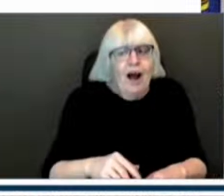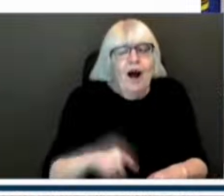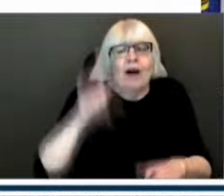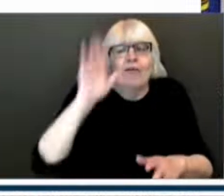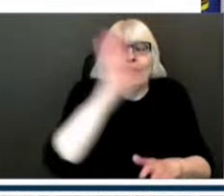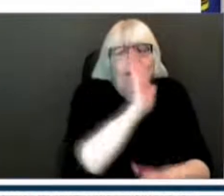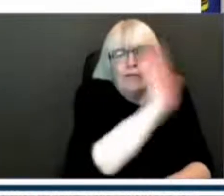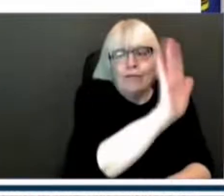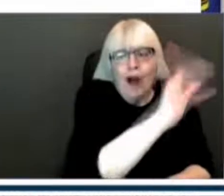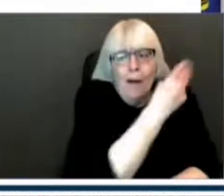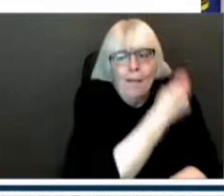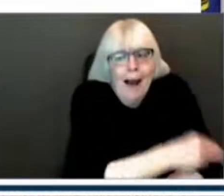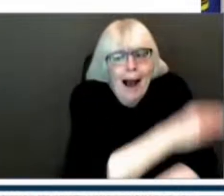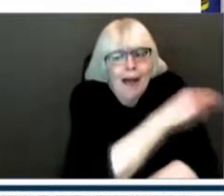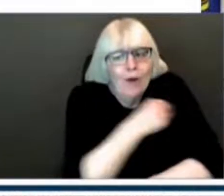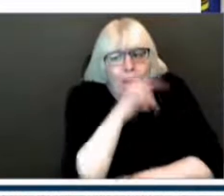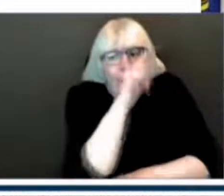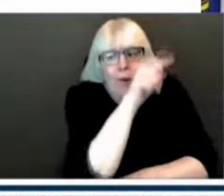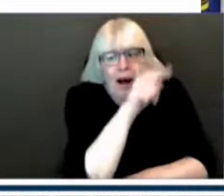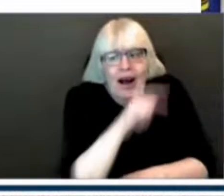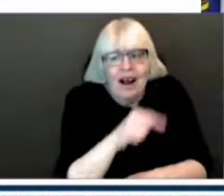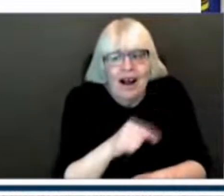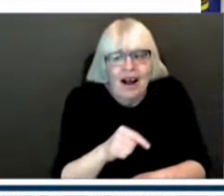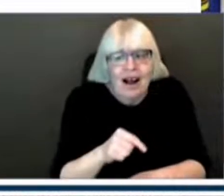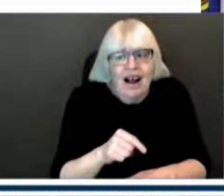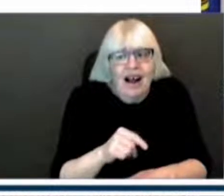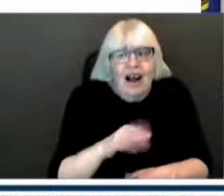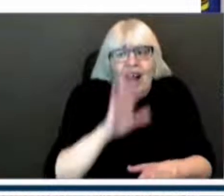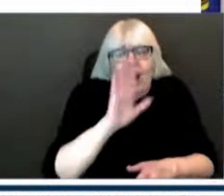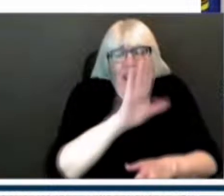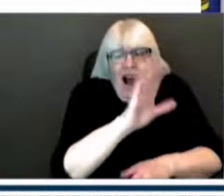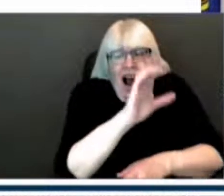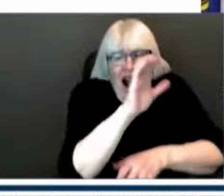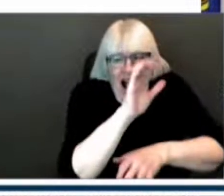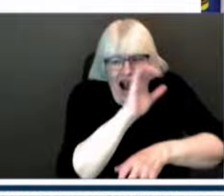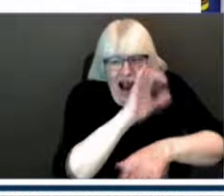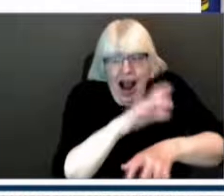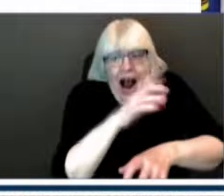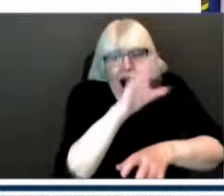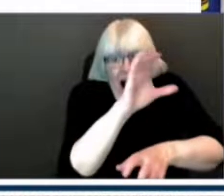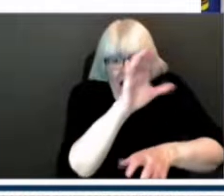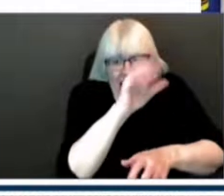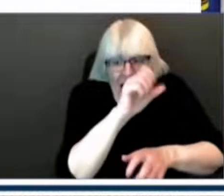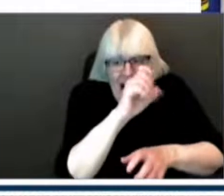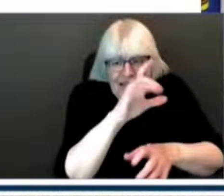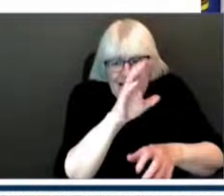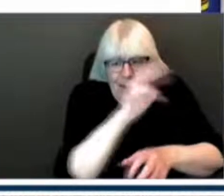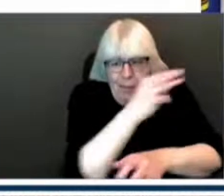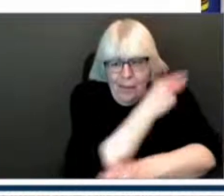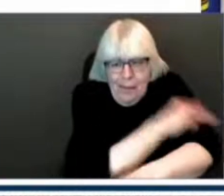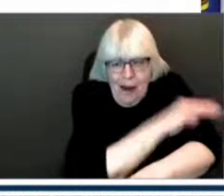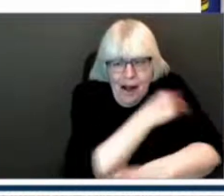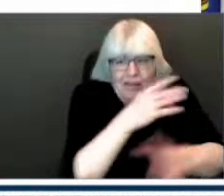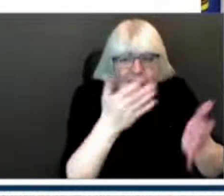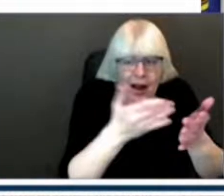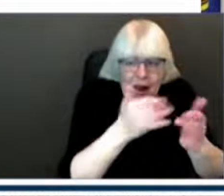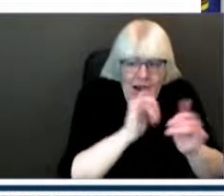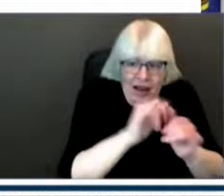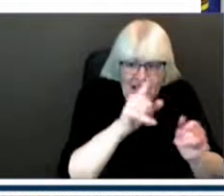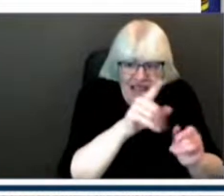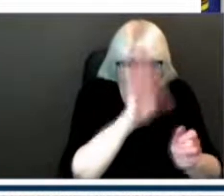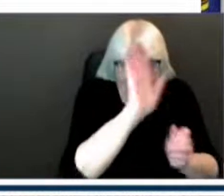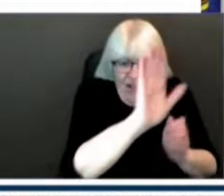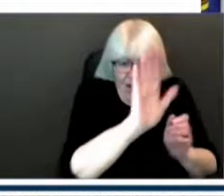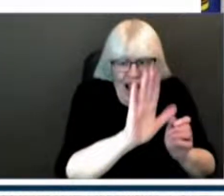size and probably with worse numbers than here, yet there's a significant gulf, I think it's fair to say, in what they're doing and what we're now doing here in